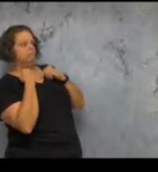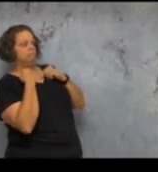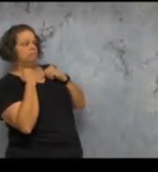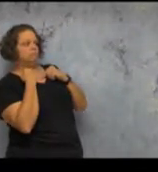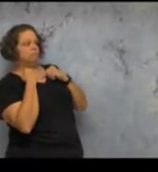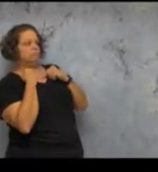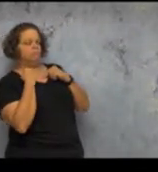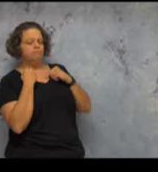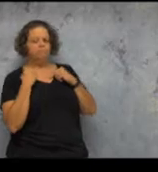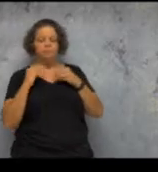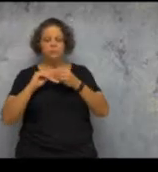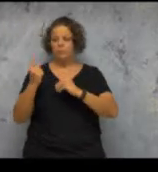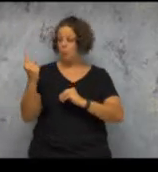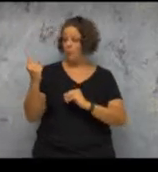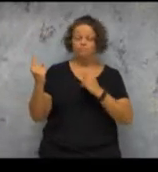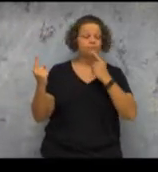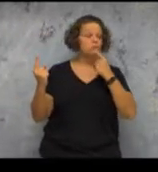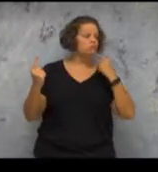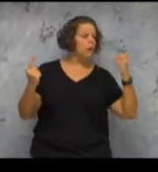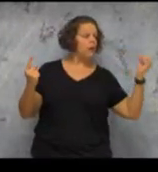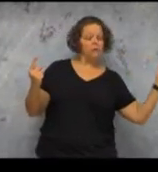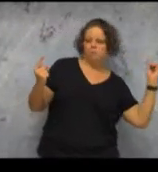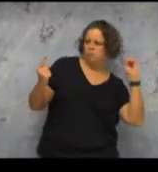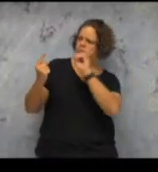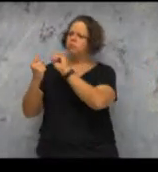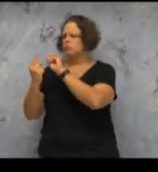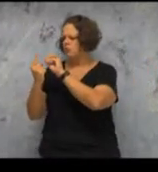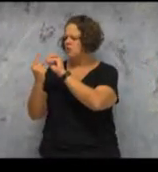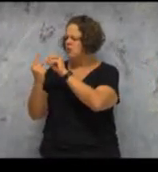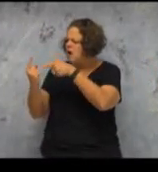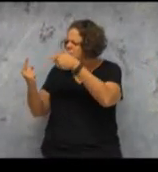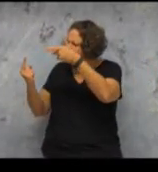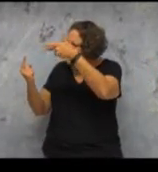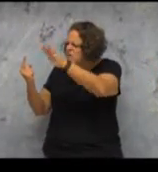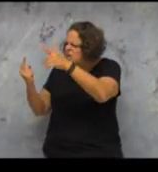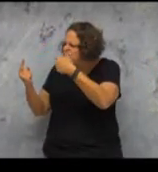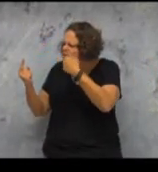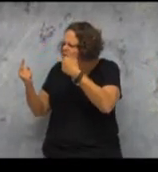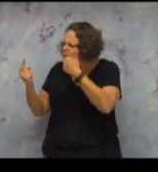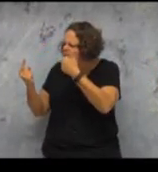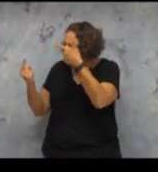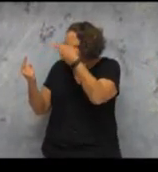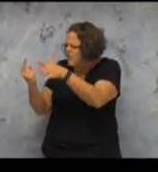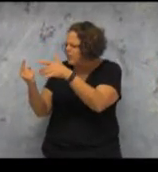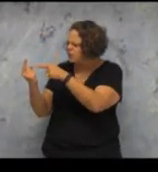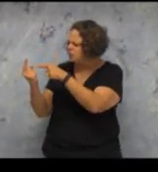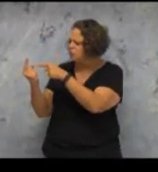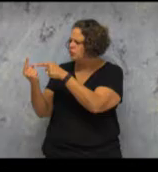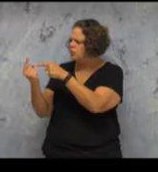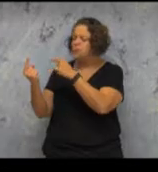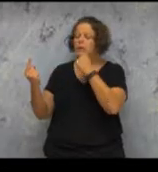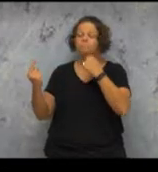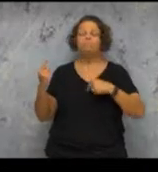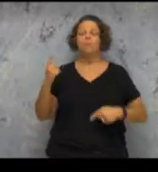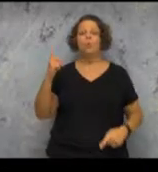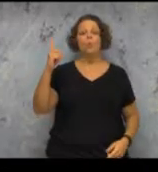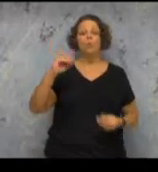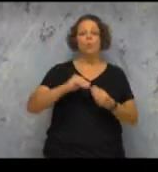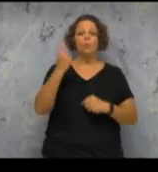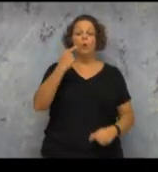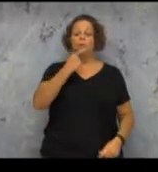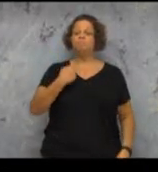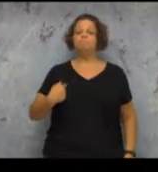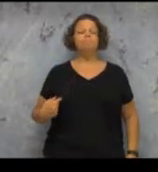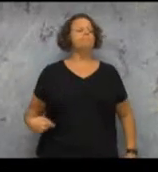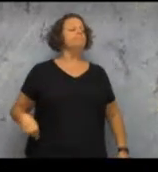Red rolled up to one. "Stop laughing," he told him. But one stood up straight like an